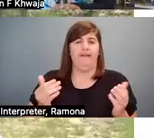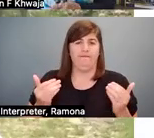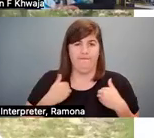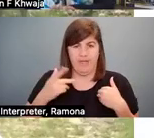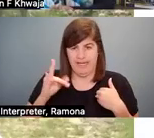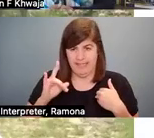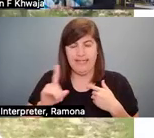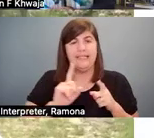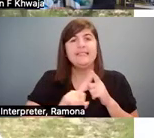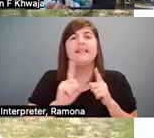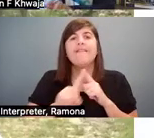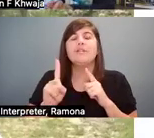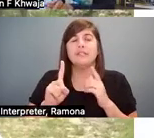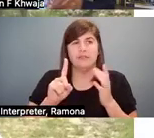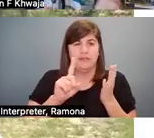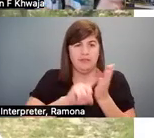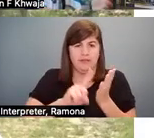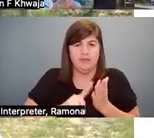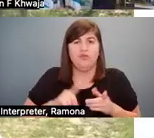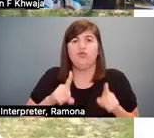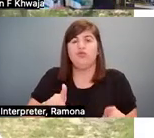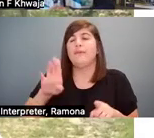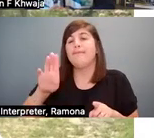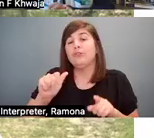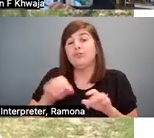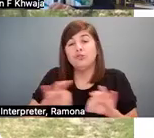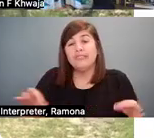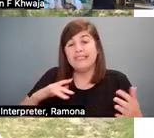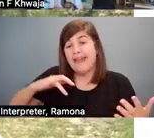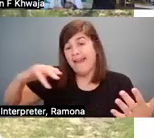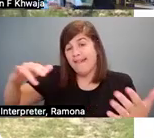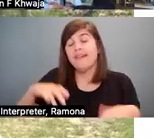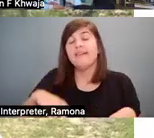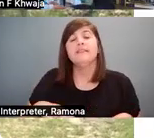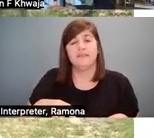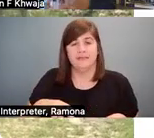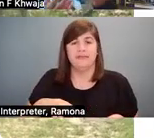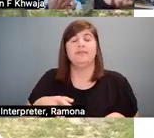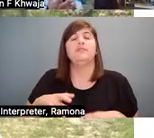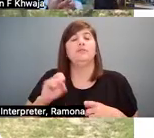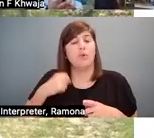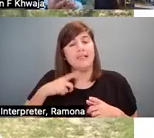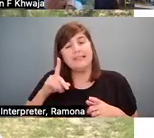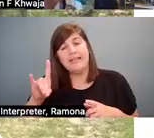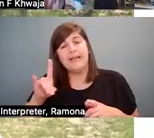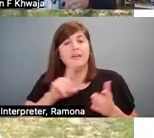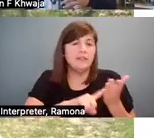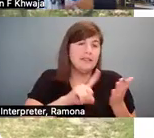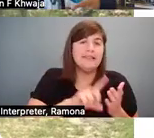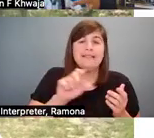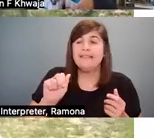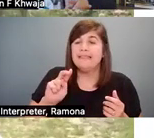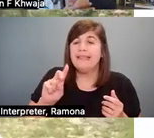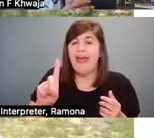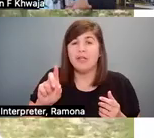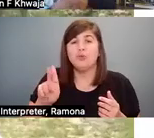of this exploring when I was doing my bachelor's degree or my undergraduate degree. So I spent some time doing research on sand dunes and giant